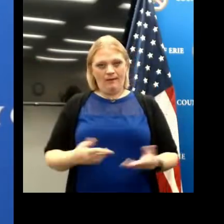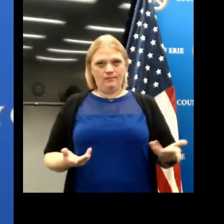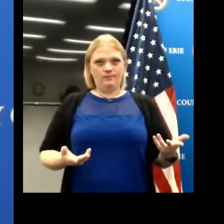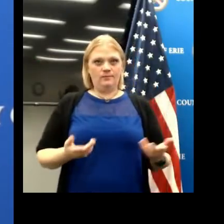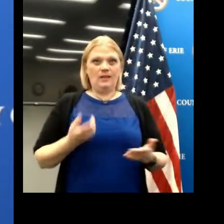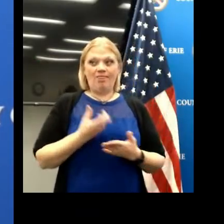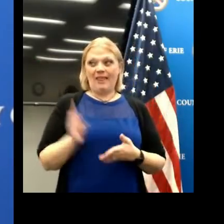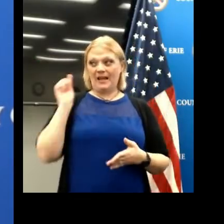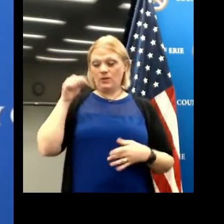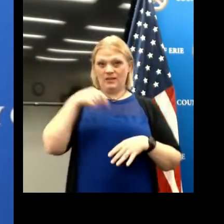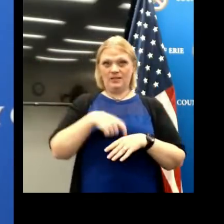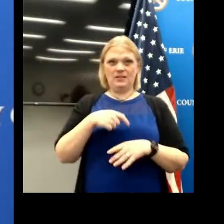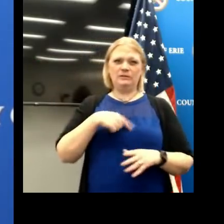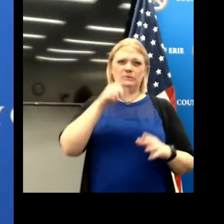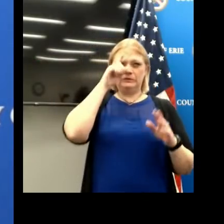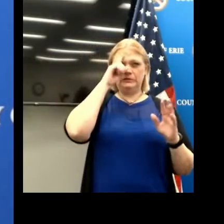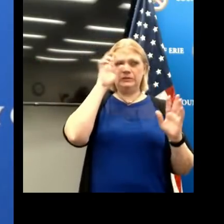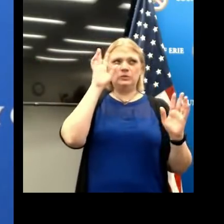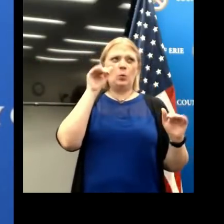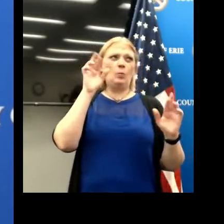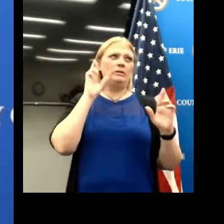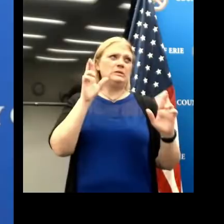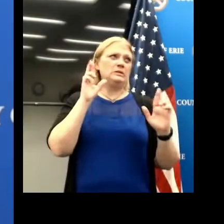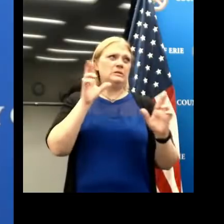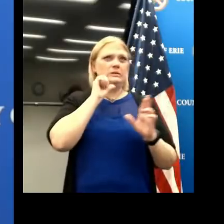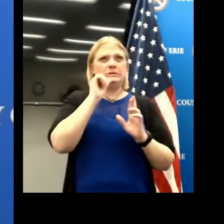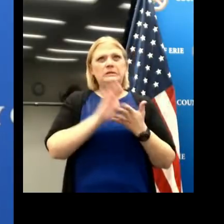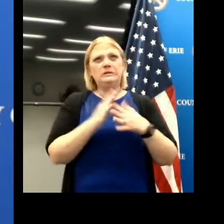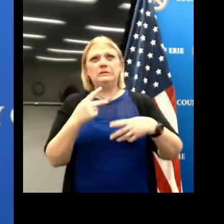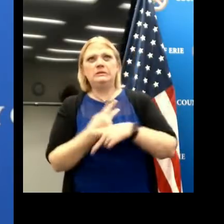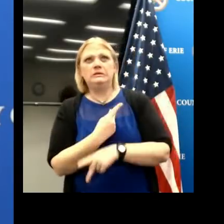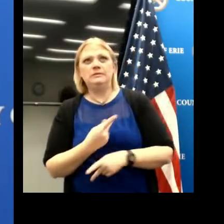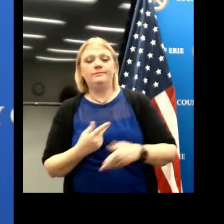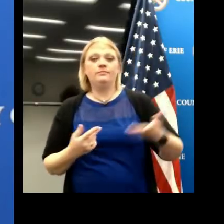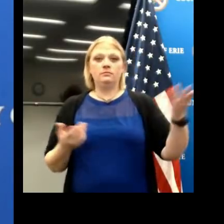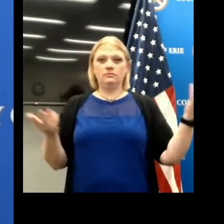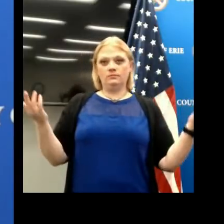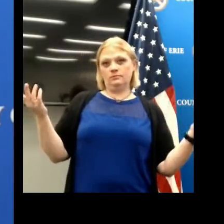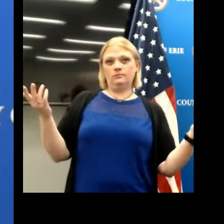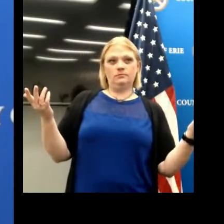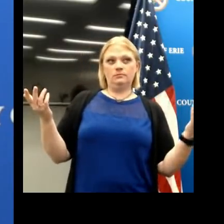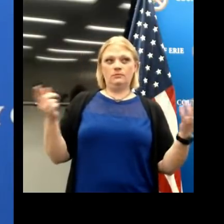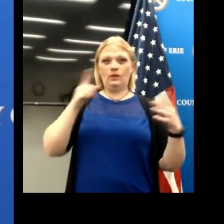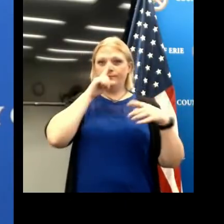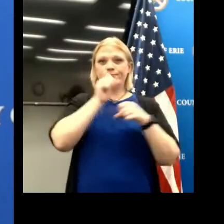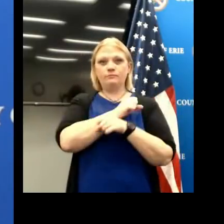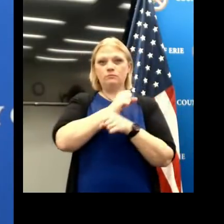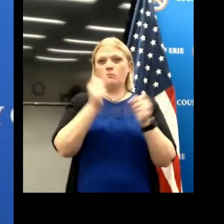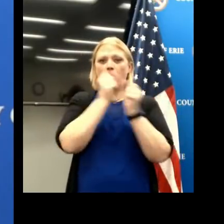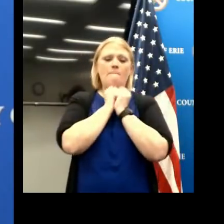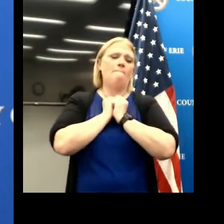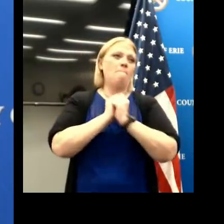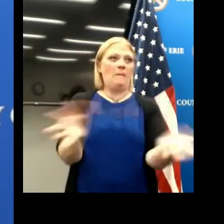were saying we hope we don't get worse, and it just has exploded in the last few days.